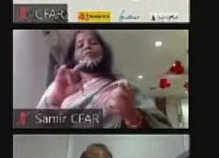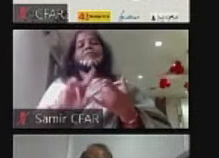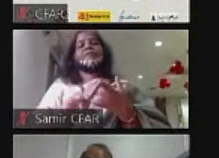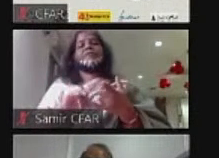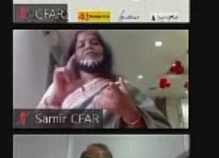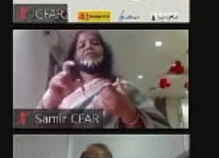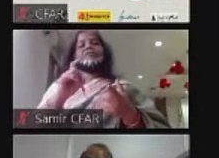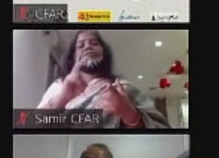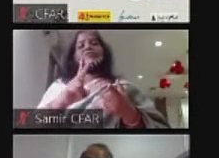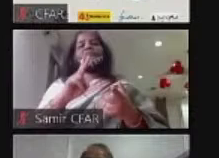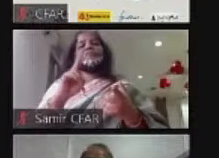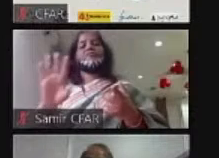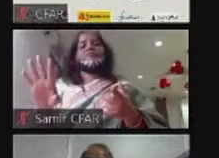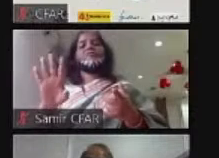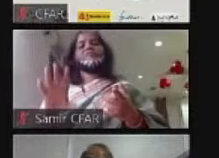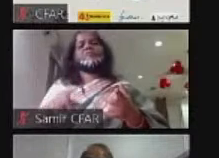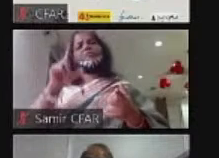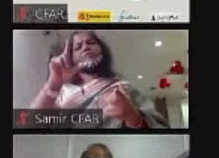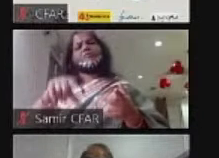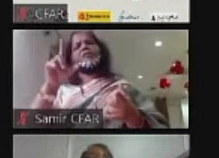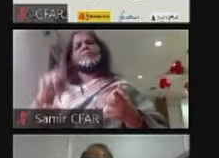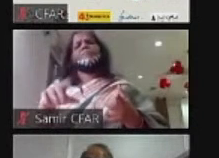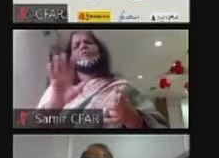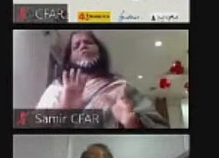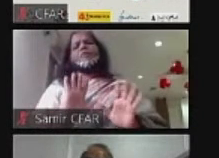yes, which has already been recognized in Section 24.